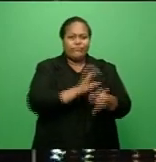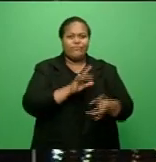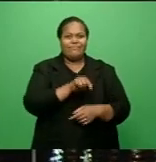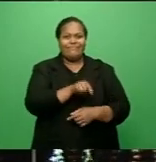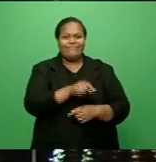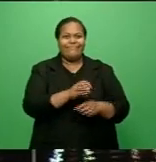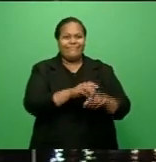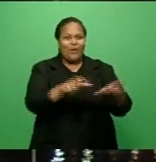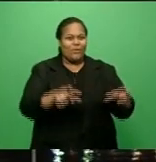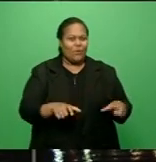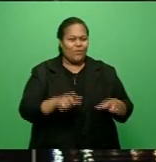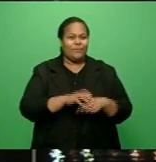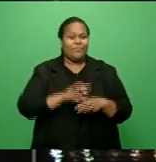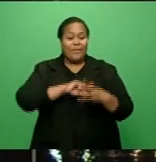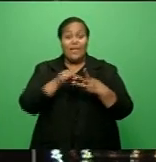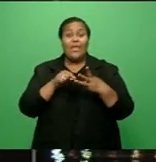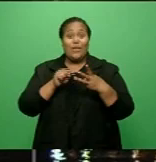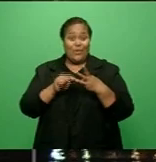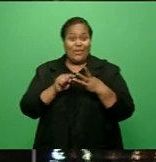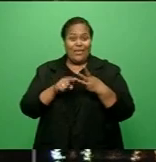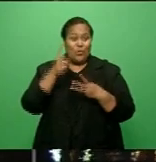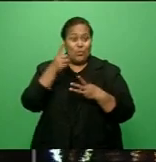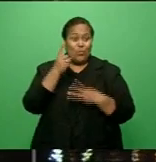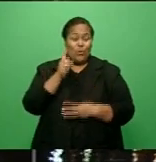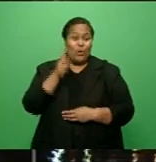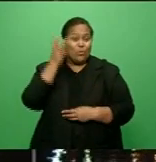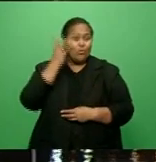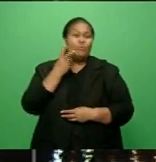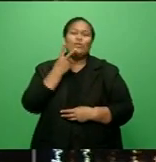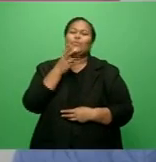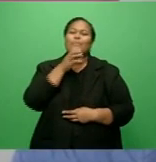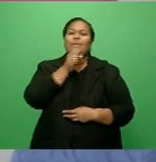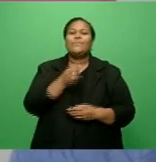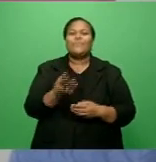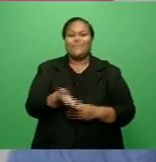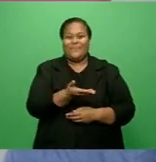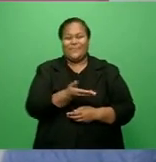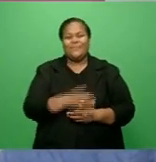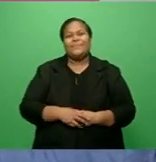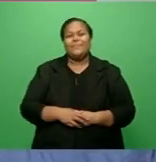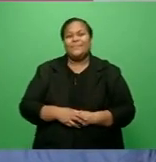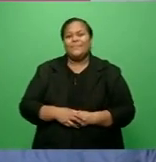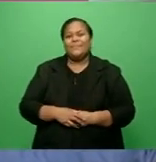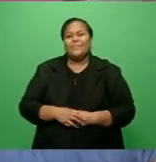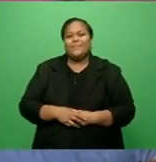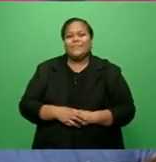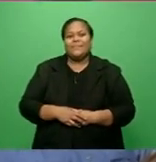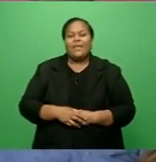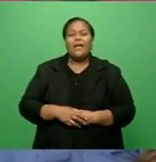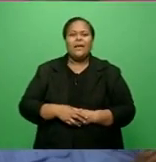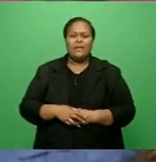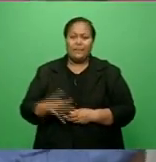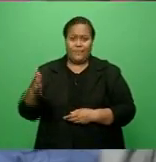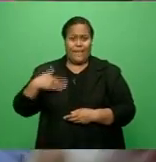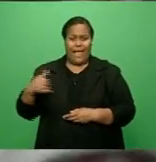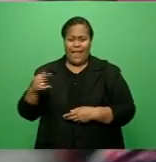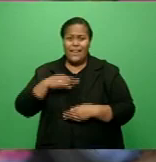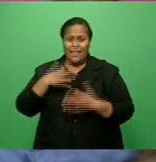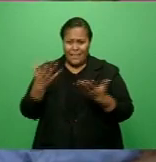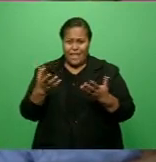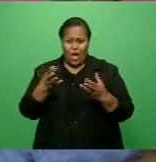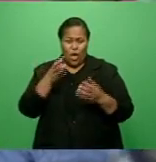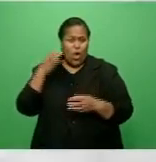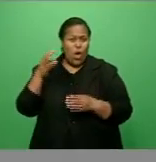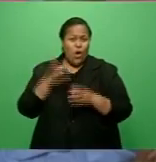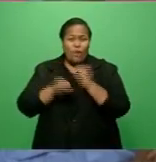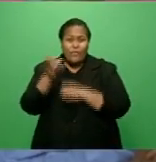Mikaele Turanganisole and Vateresia Kenona. According to the summary of facts, a health inspector who was on shift on Thursday